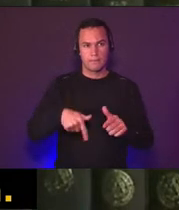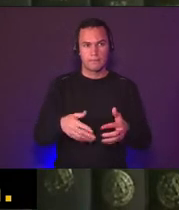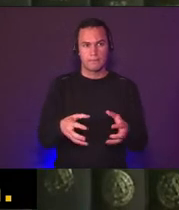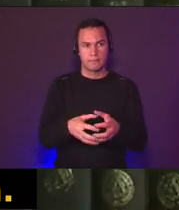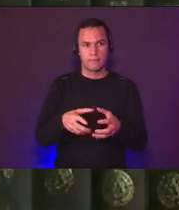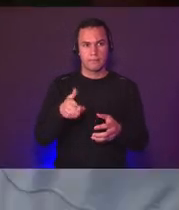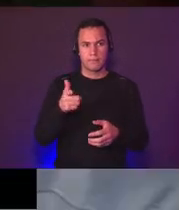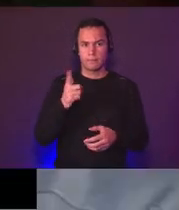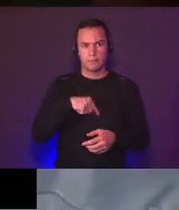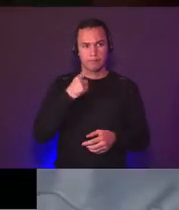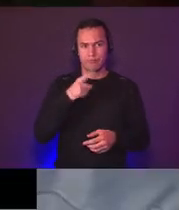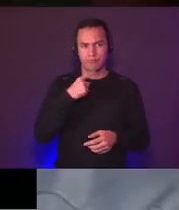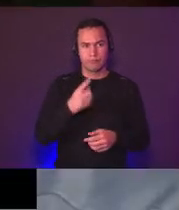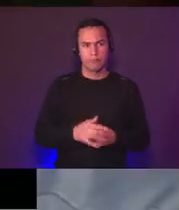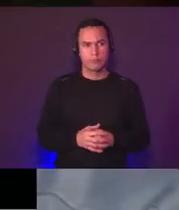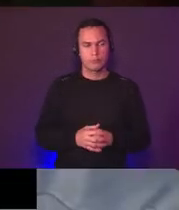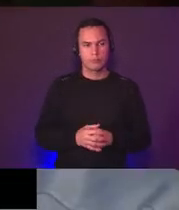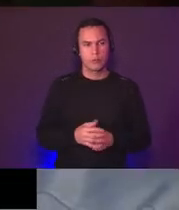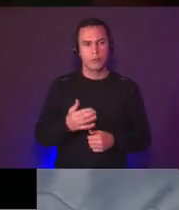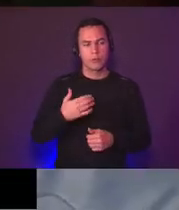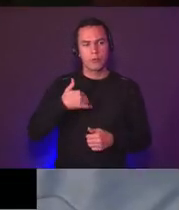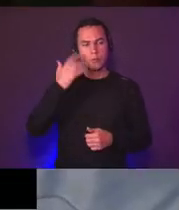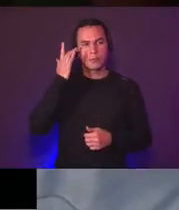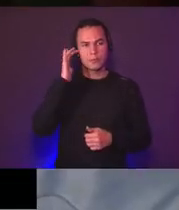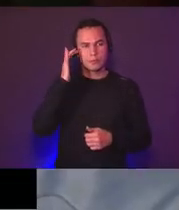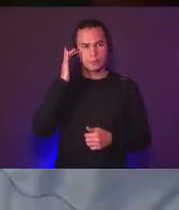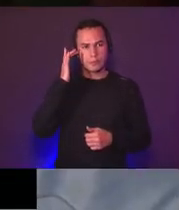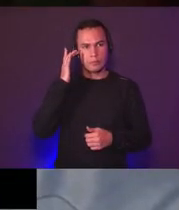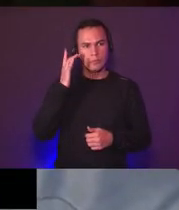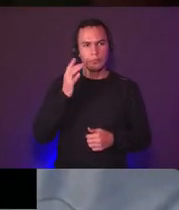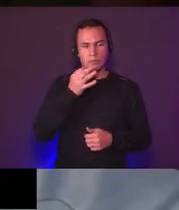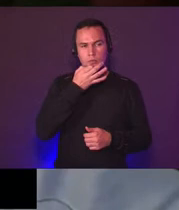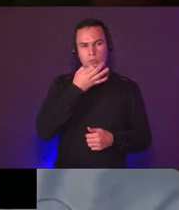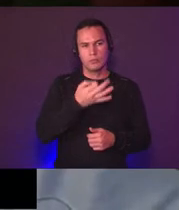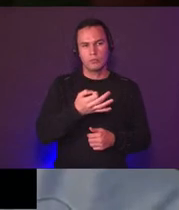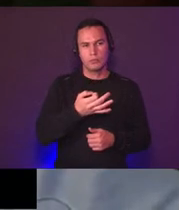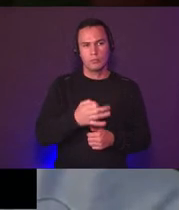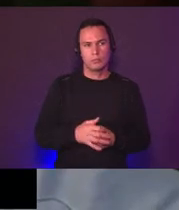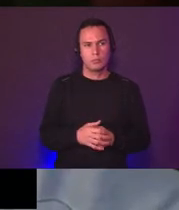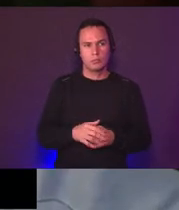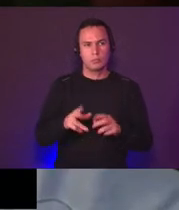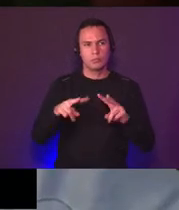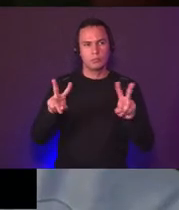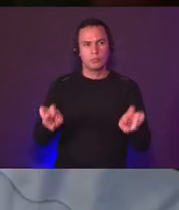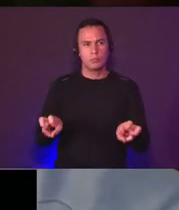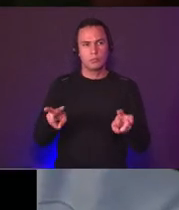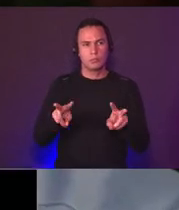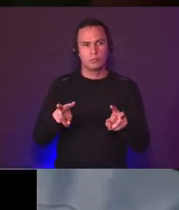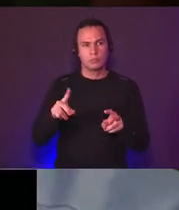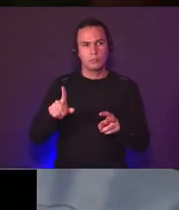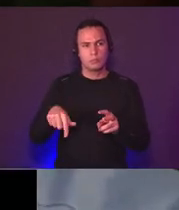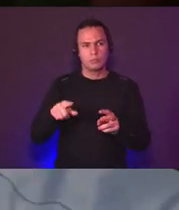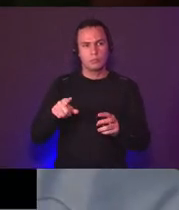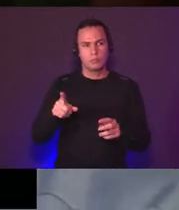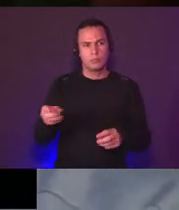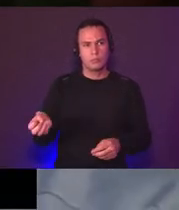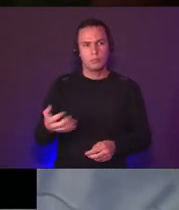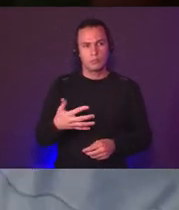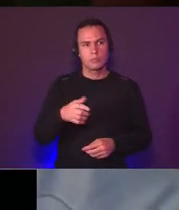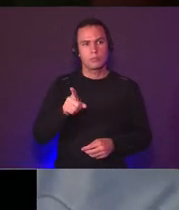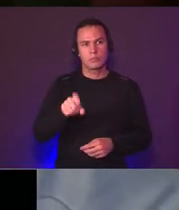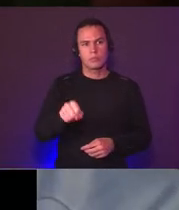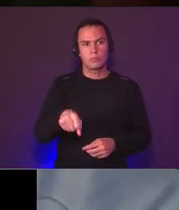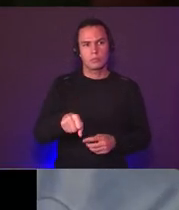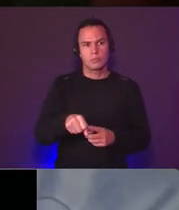peers getting ahead. My theory about ideas is every new idea is at least two old ideas reconfigured. Of course.